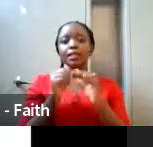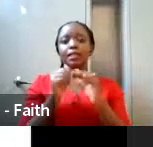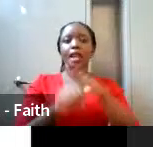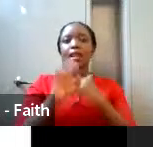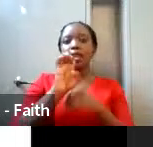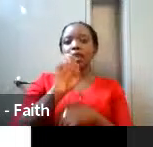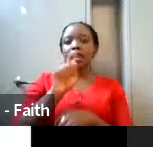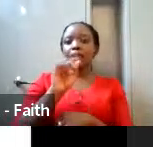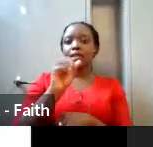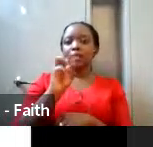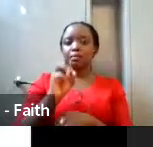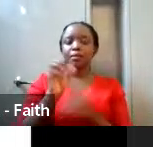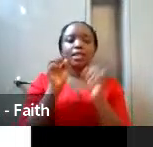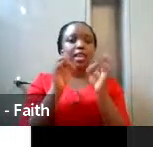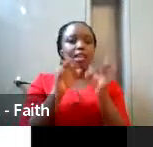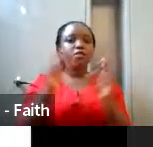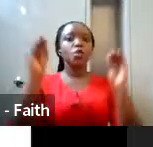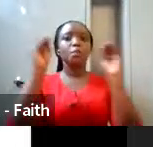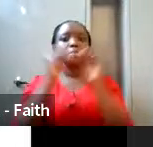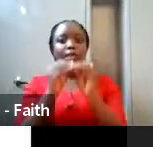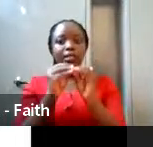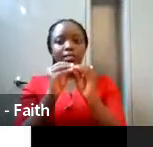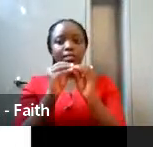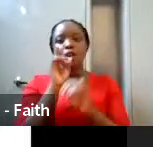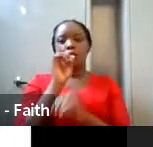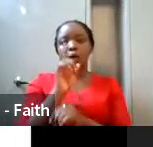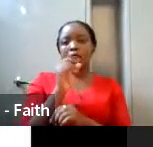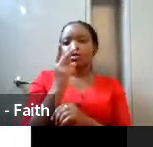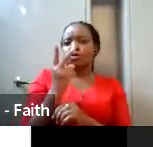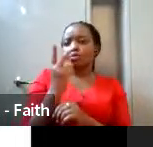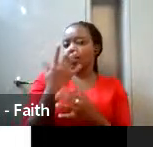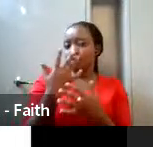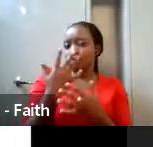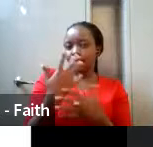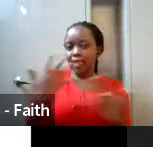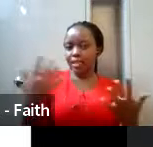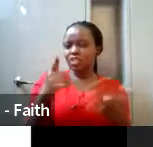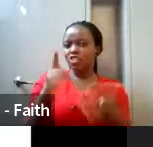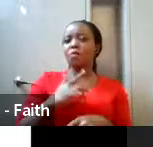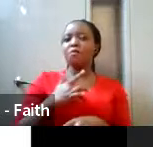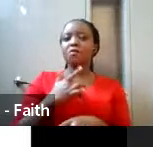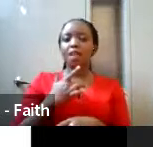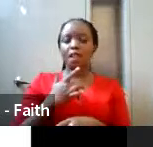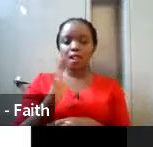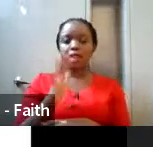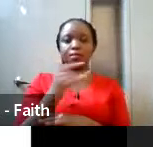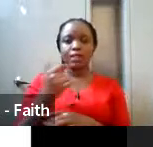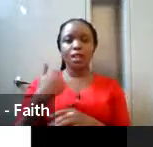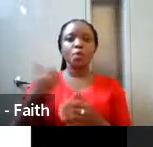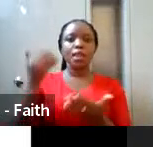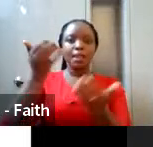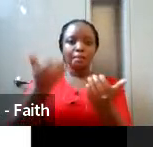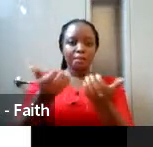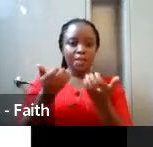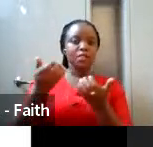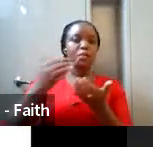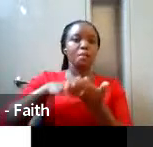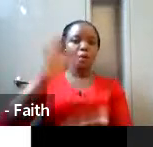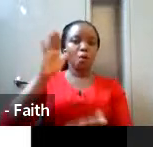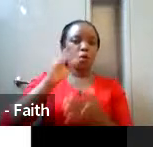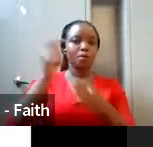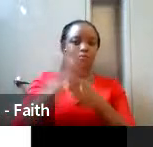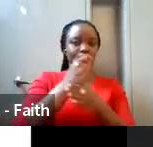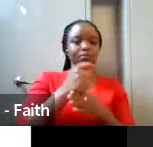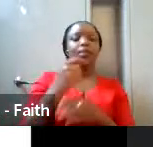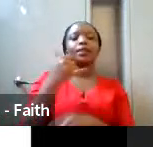you miss one or two things and you feel like you need clarification, you've been given the contact from